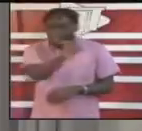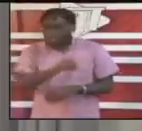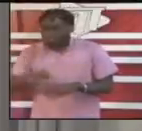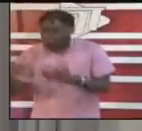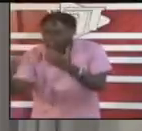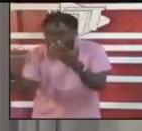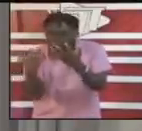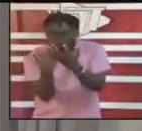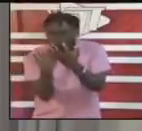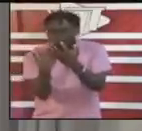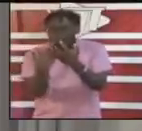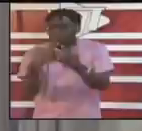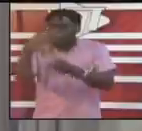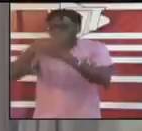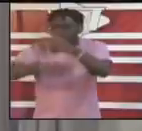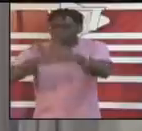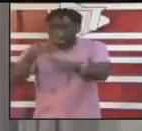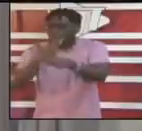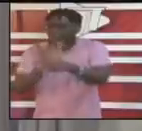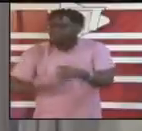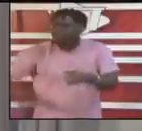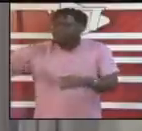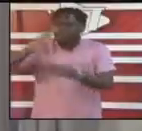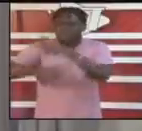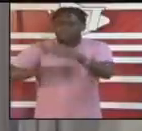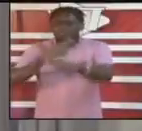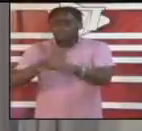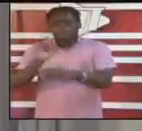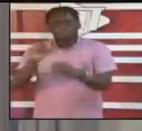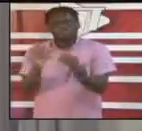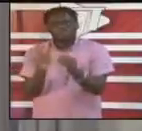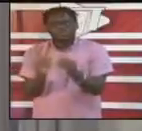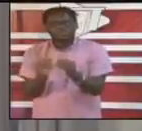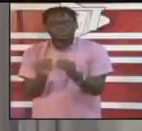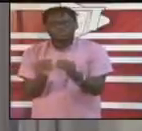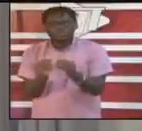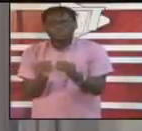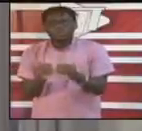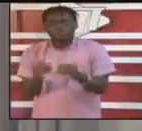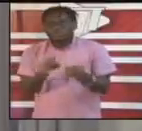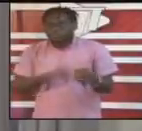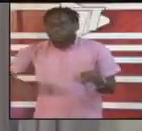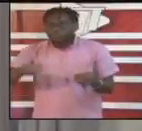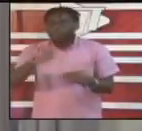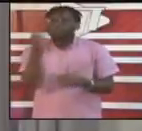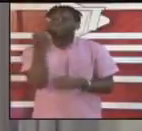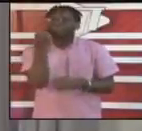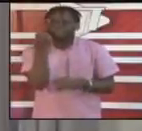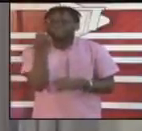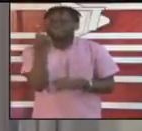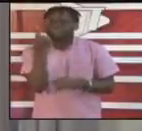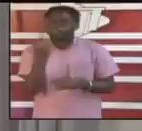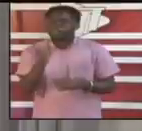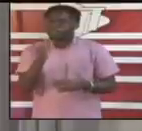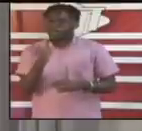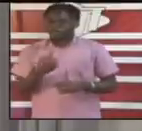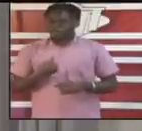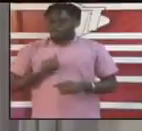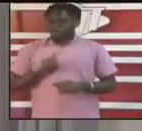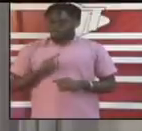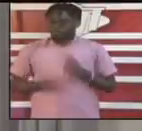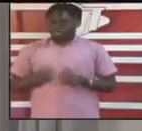always give these global figures to contextualize the fact that this is a global pandemic that is still raging.